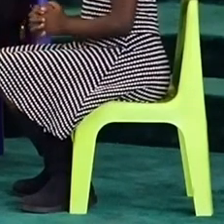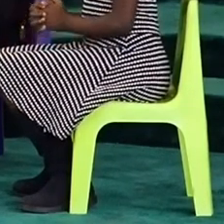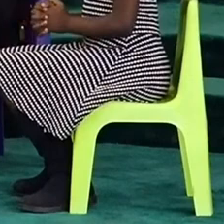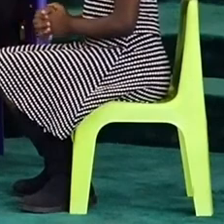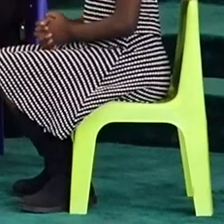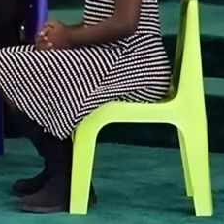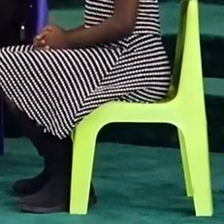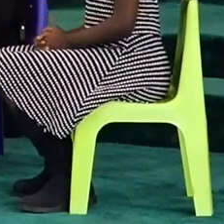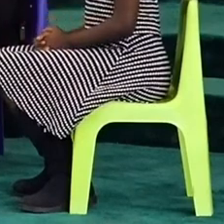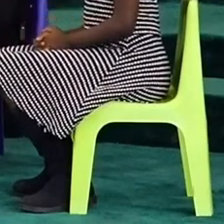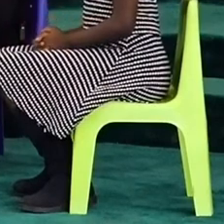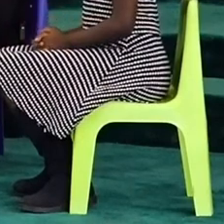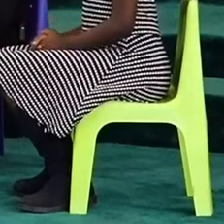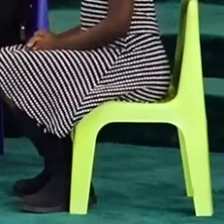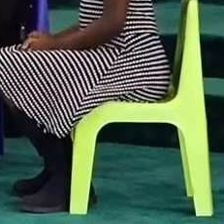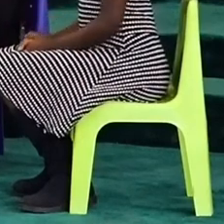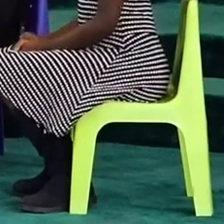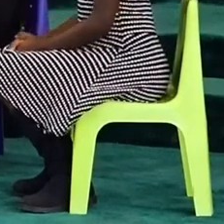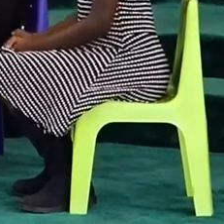18, verse